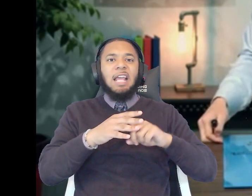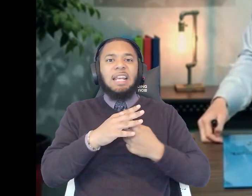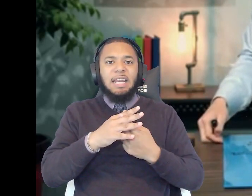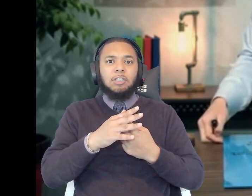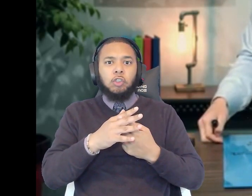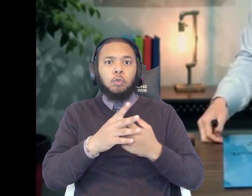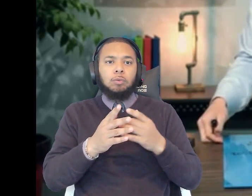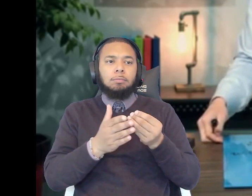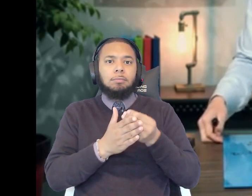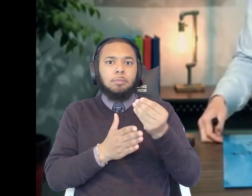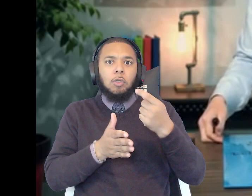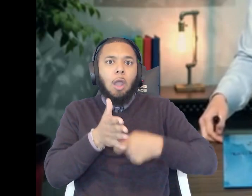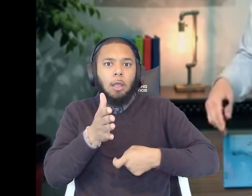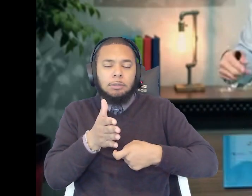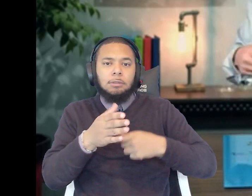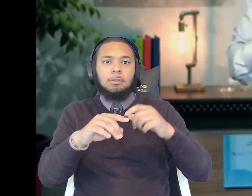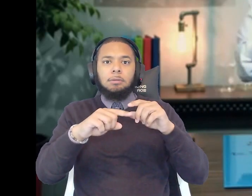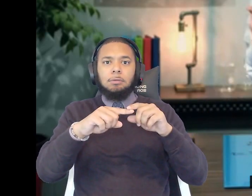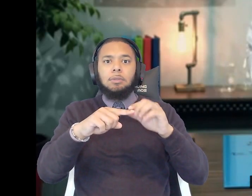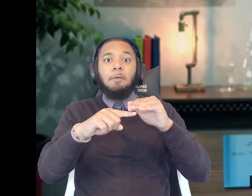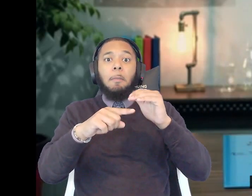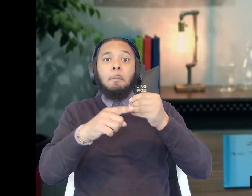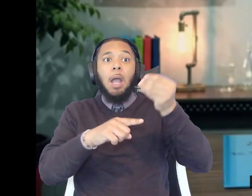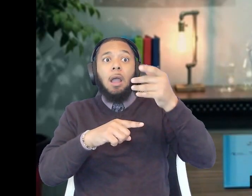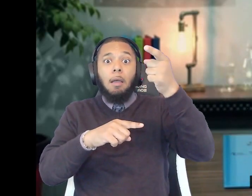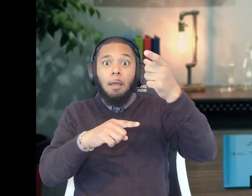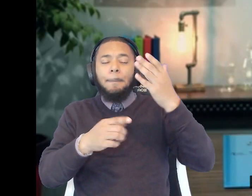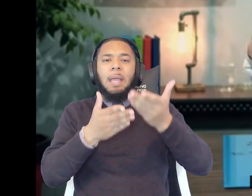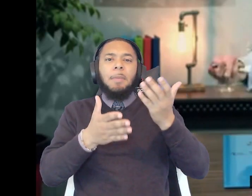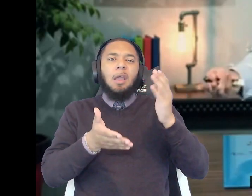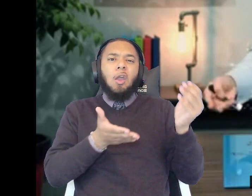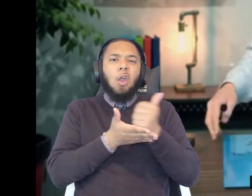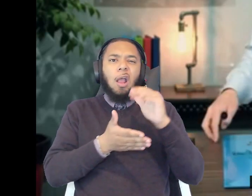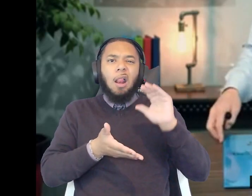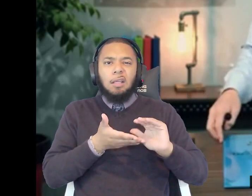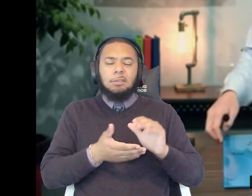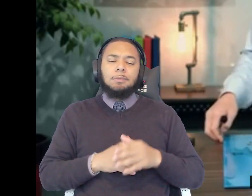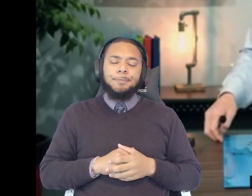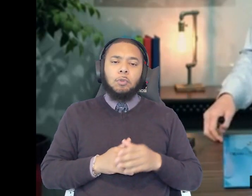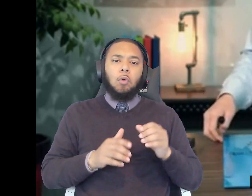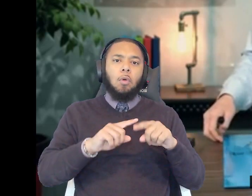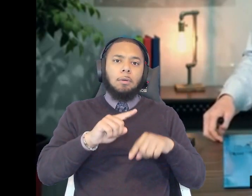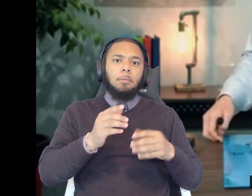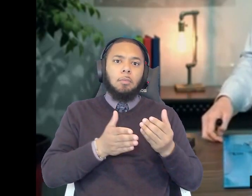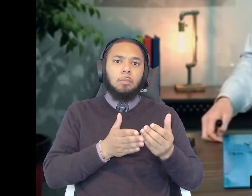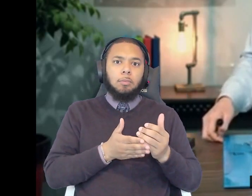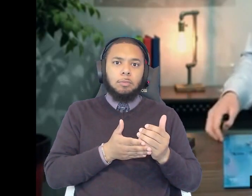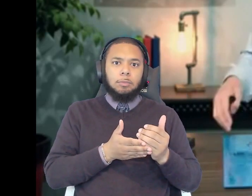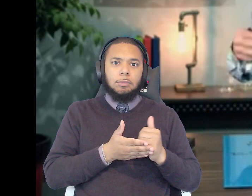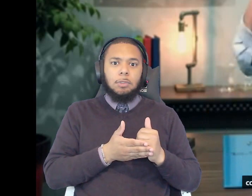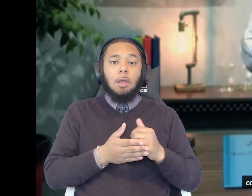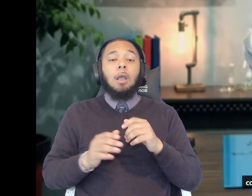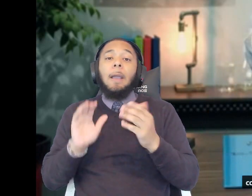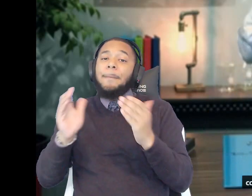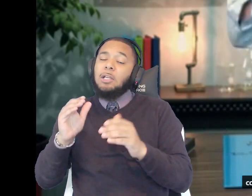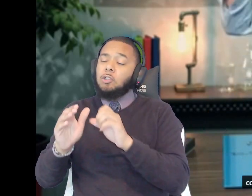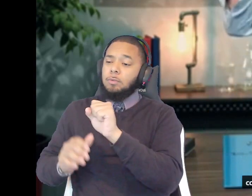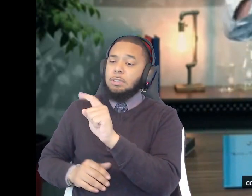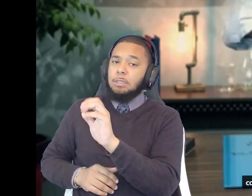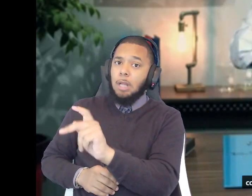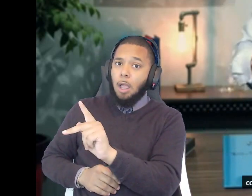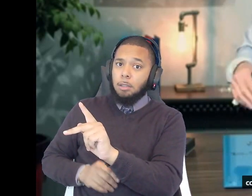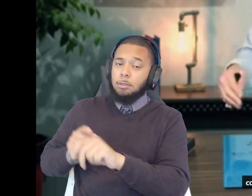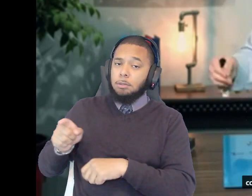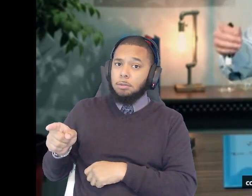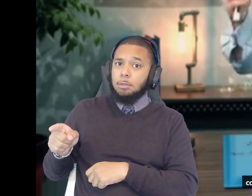face value. This is in contrast to a stock, where you don't have a legal obligation to repay as a company. If you own stock and